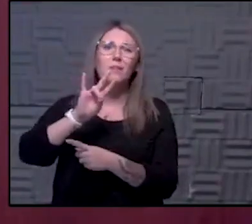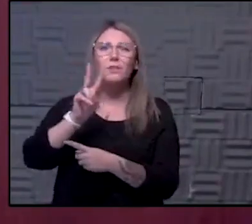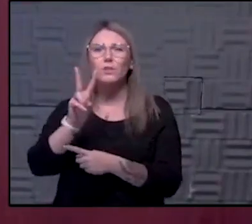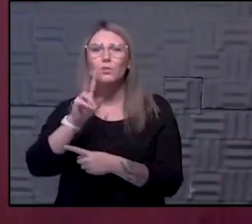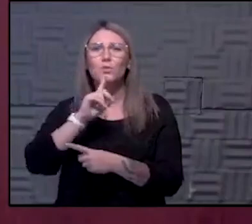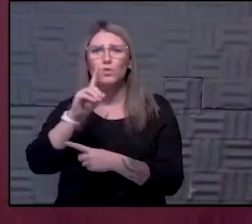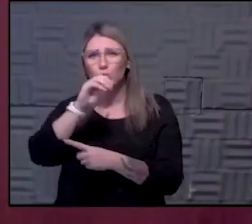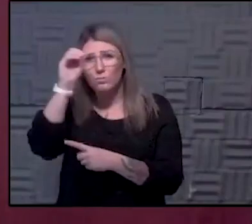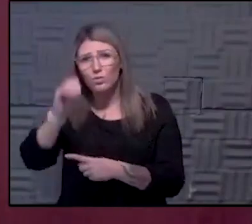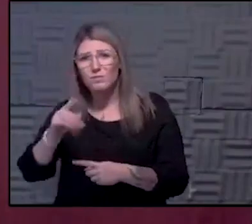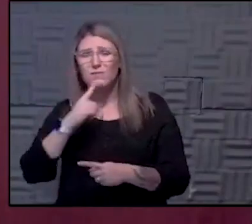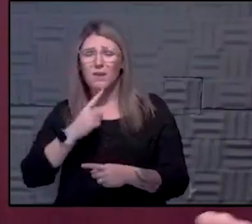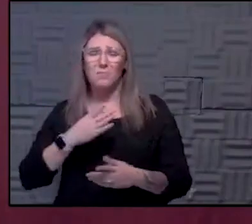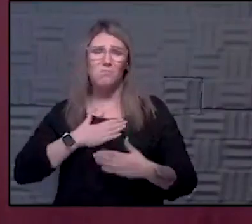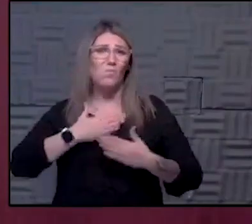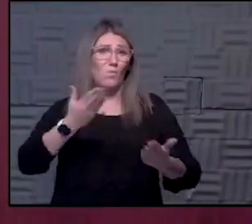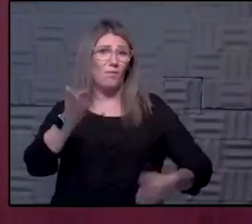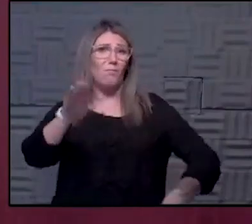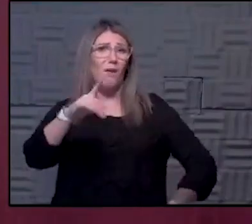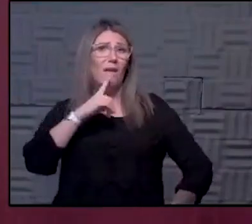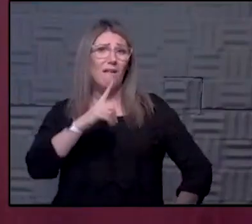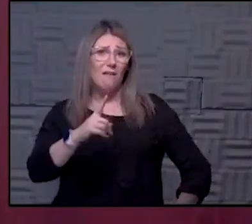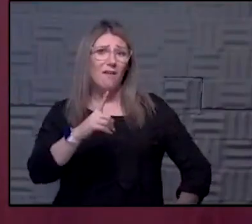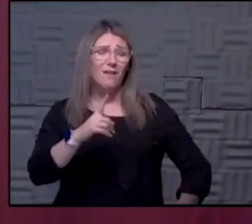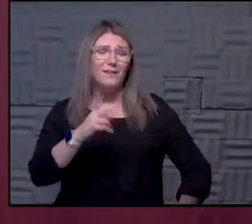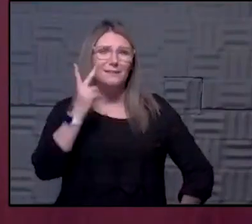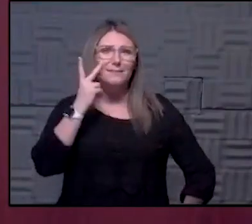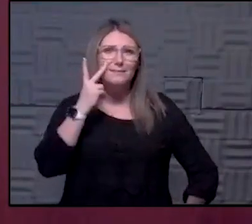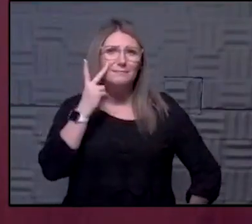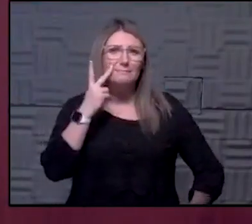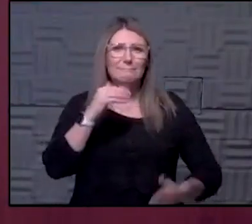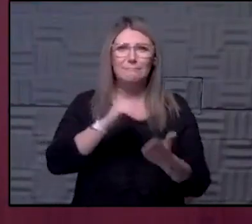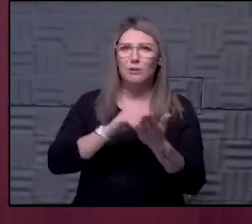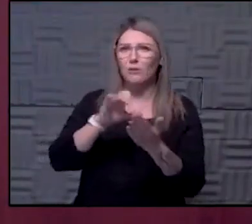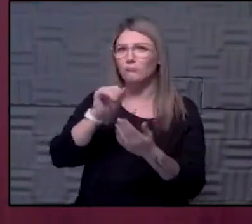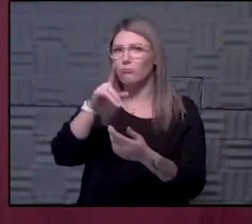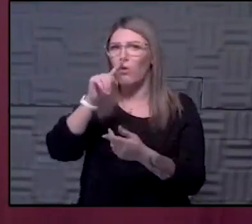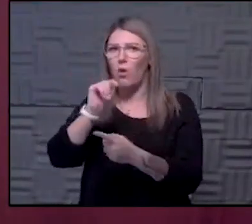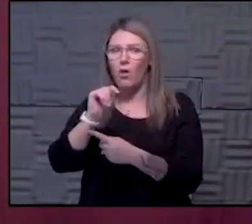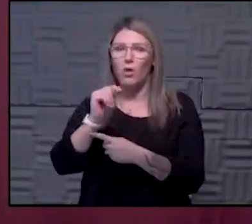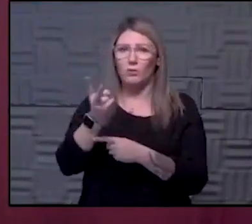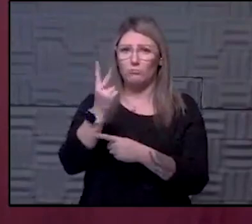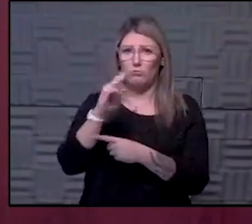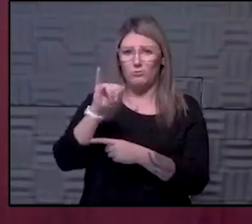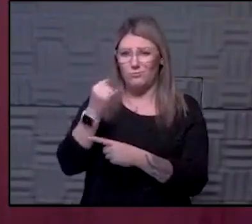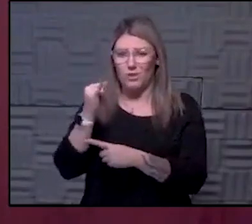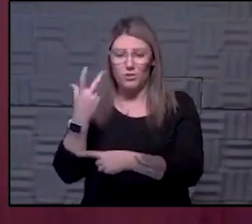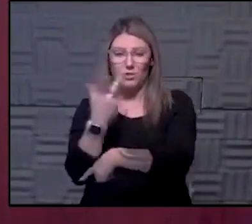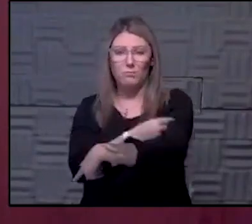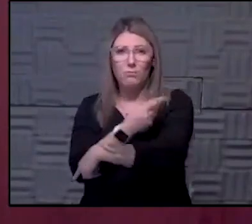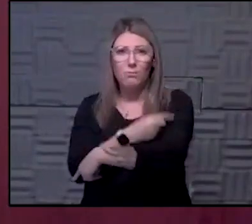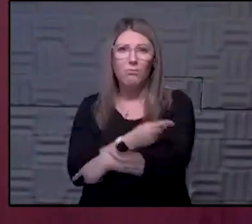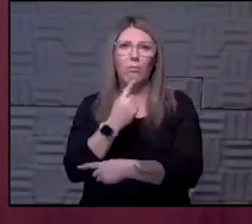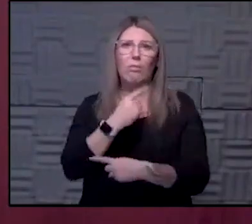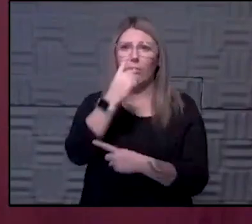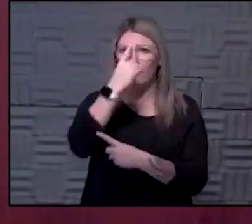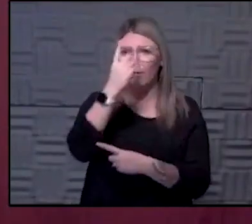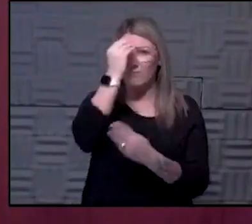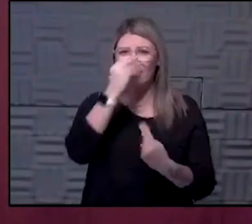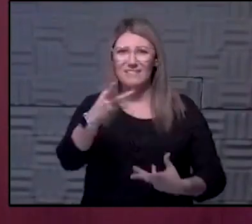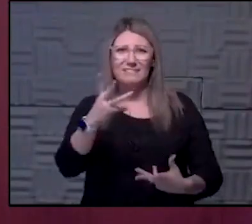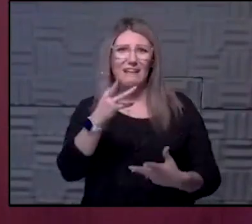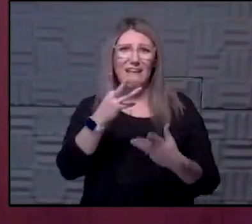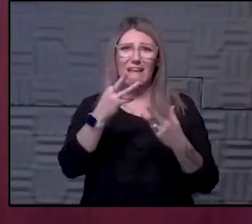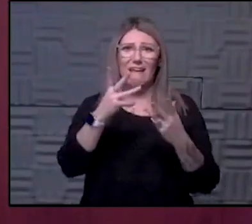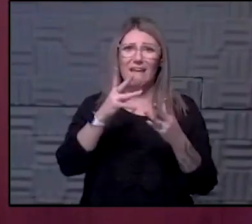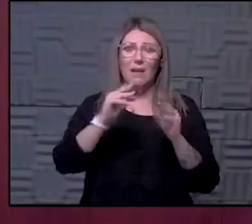I'm still willing to bet, and it'll be interesting to see what Dr. Alt thinks tomorrow, that 2 doses of J&J, which is now being studied, in which they think they're going to have the data out in July, are